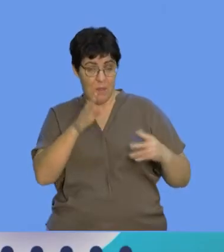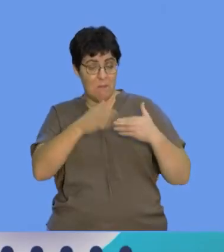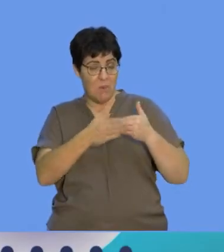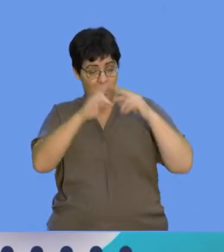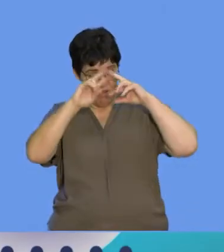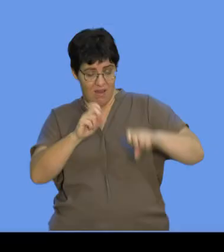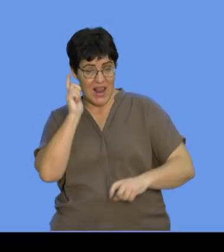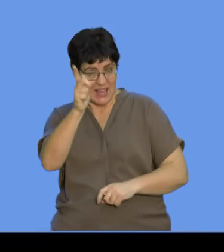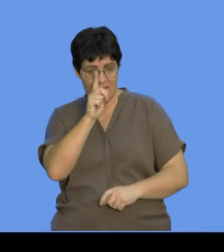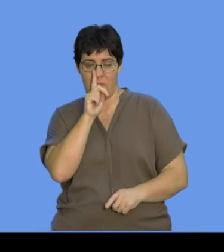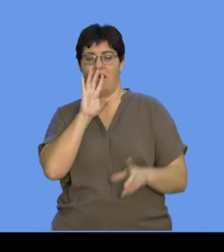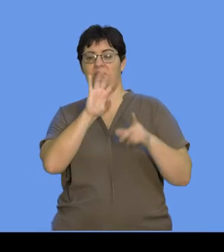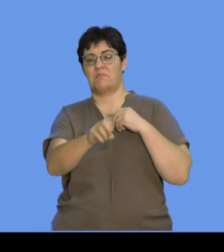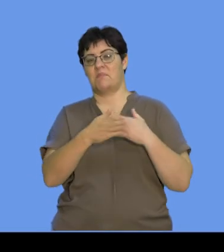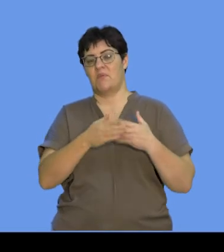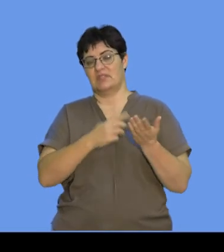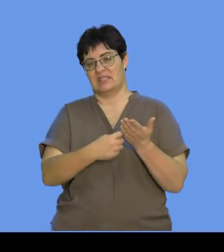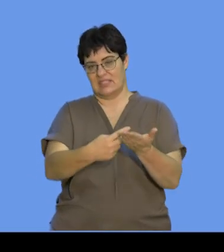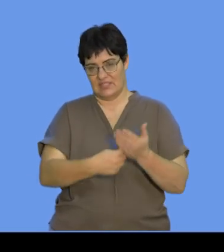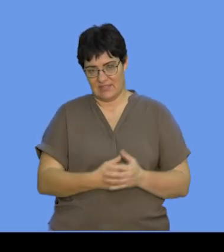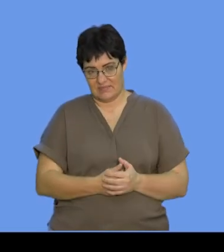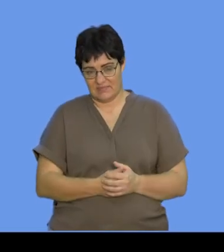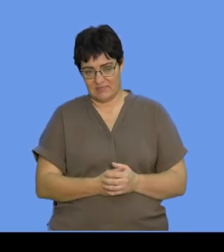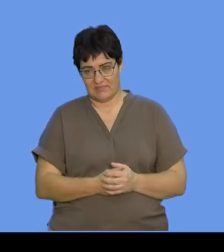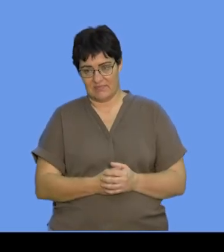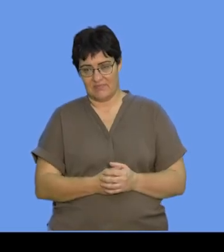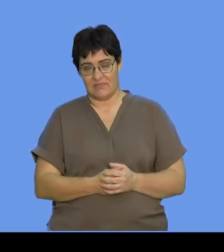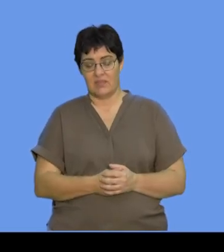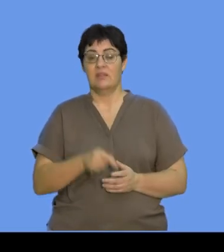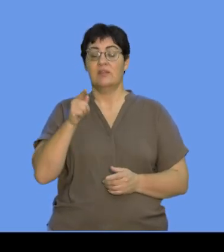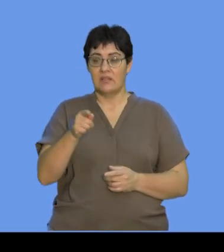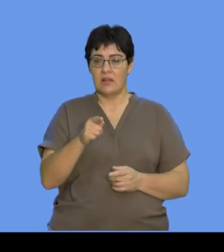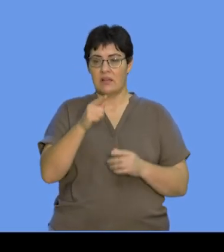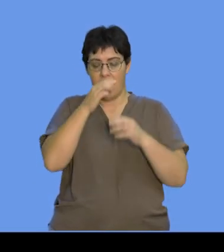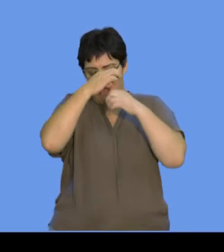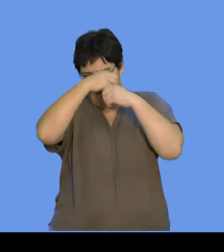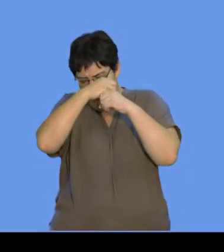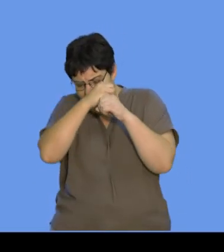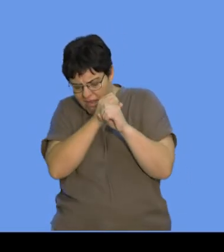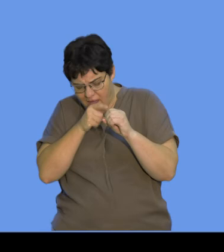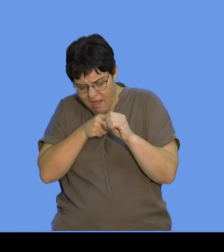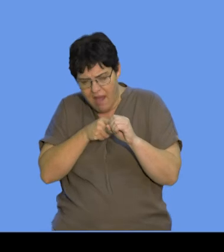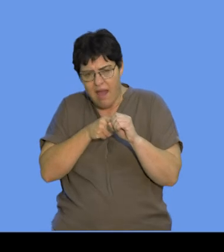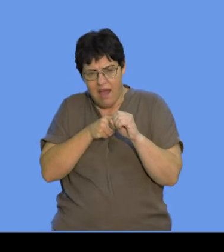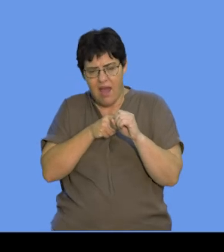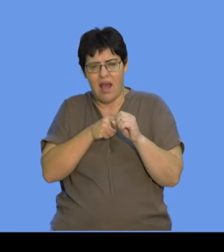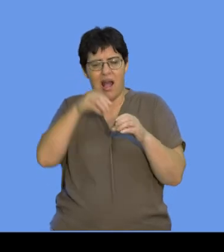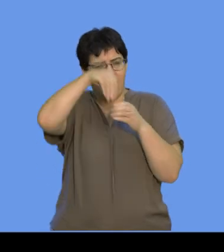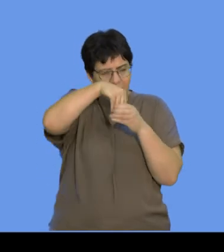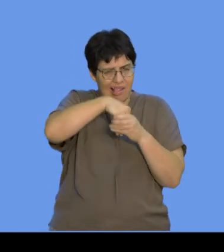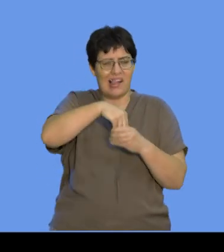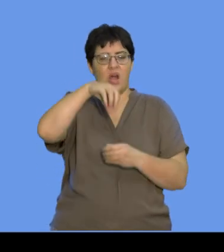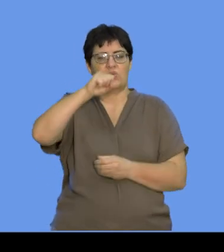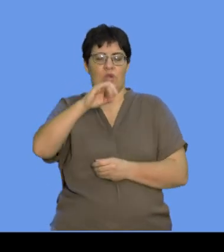a later stage, right? And then also, the microscopic in terms of the particle nature of sodium chloride.